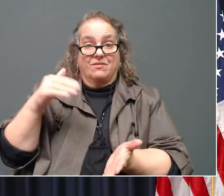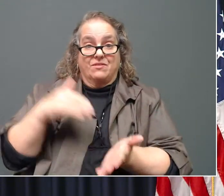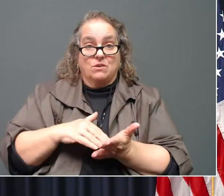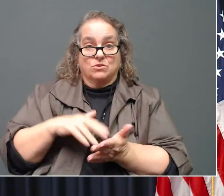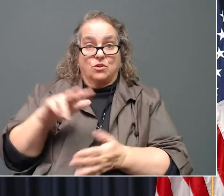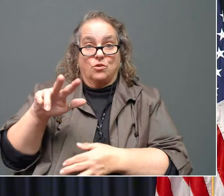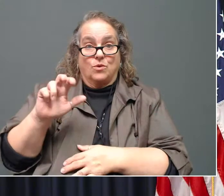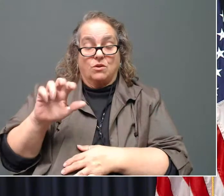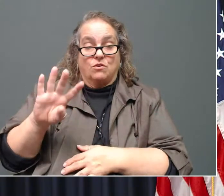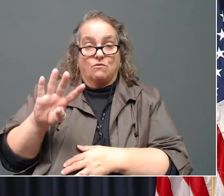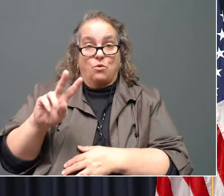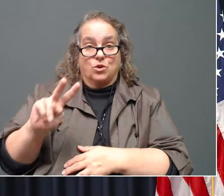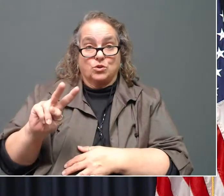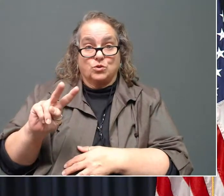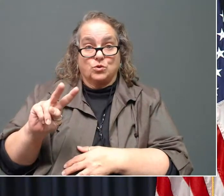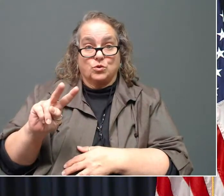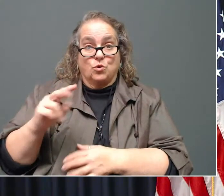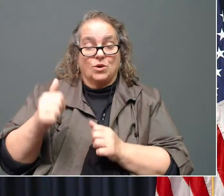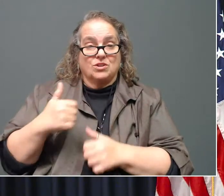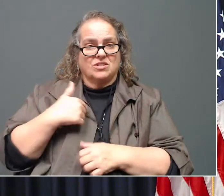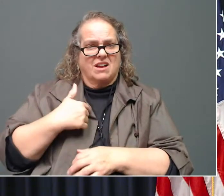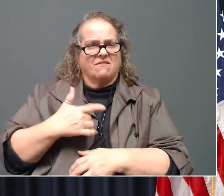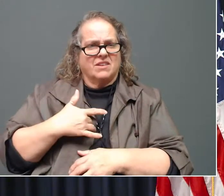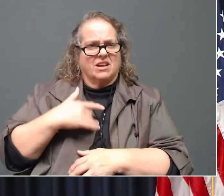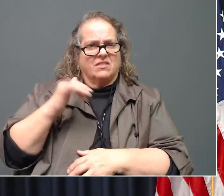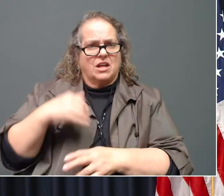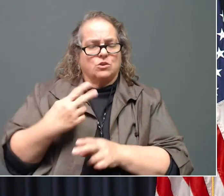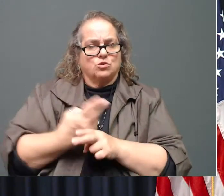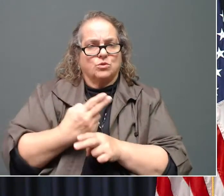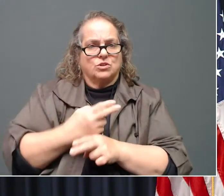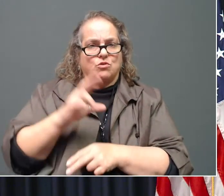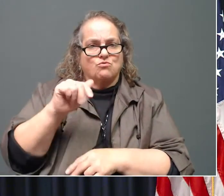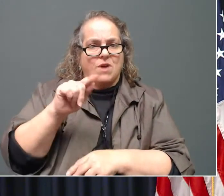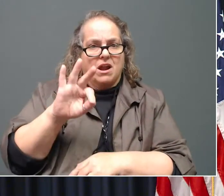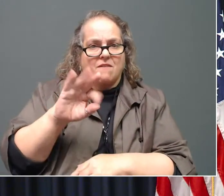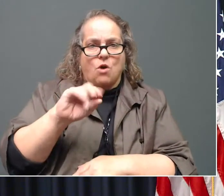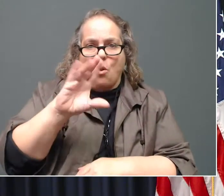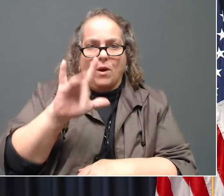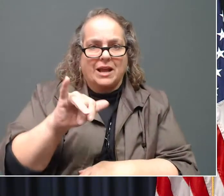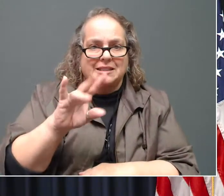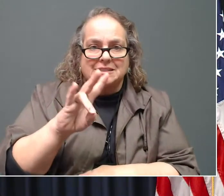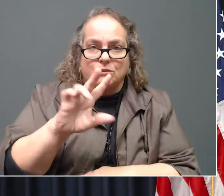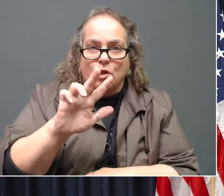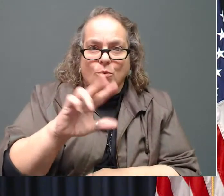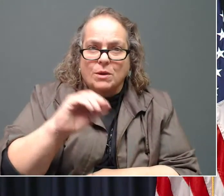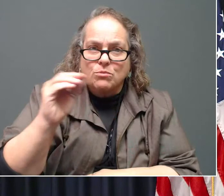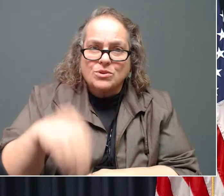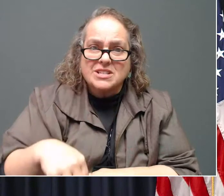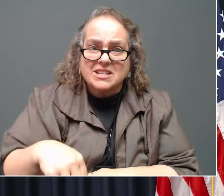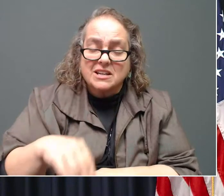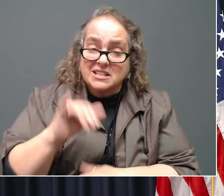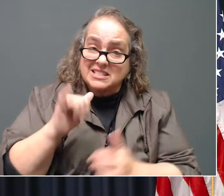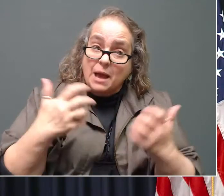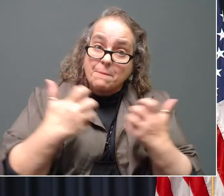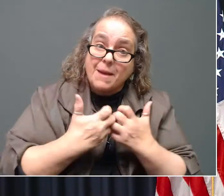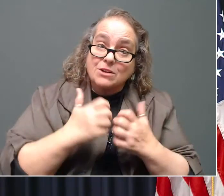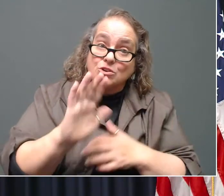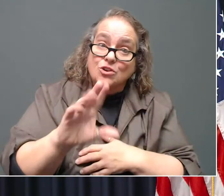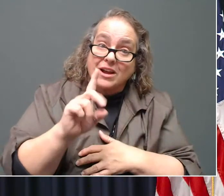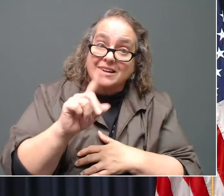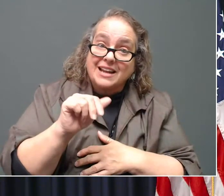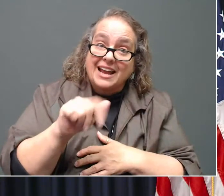548,342 doses, which I believe is a utilization rate of about 73%. Does that match your data? And is Kentucky